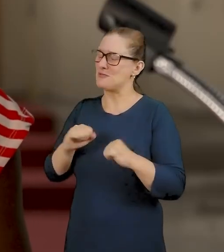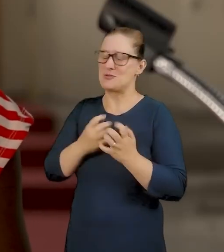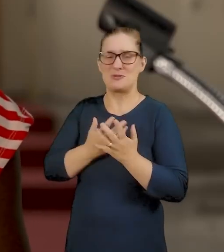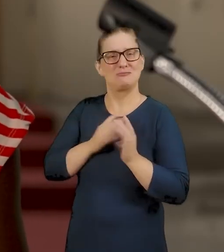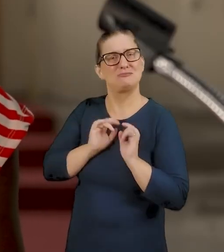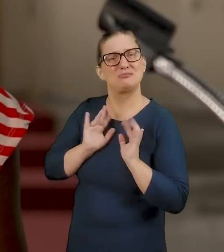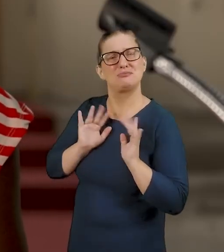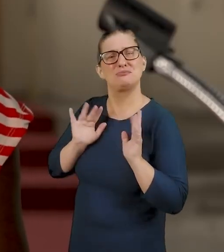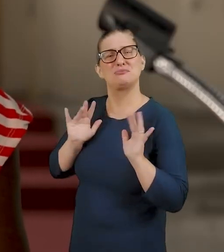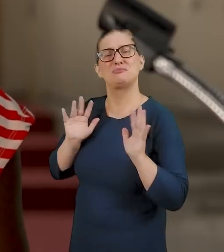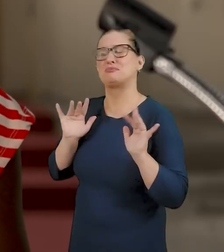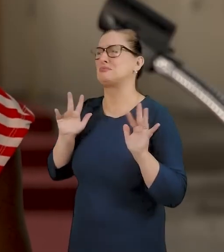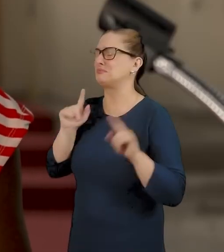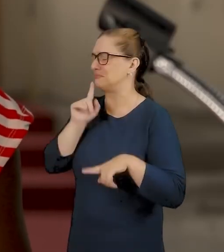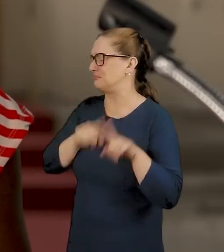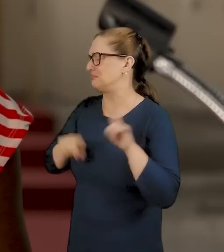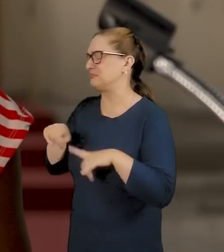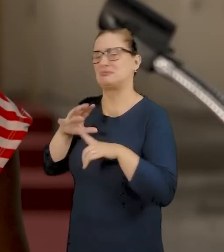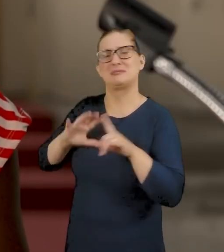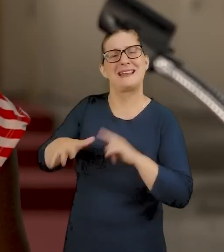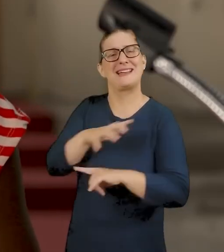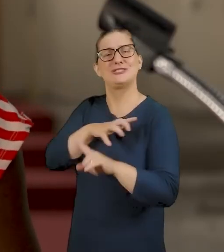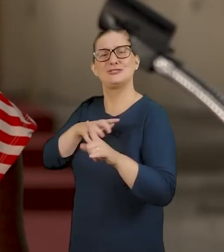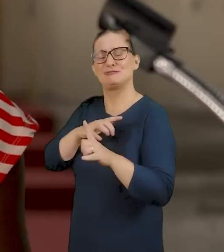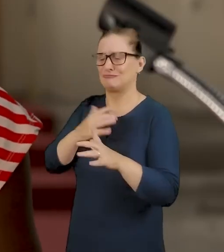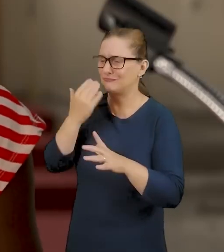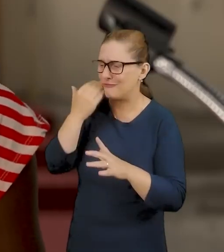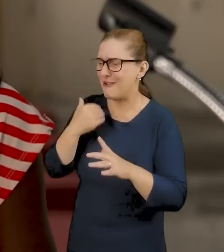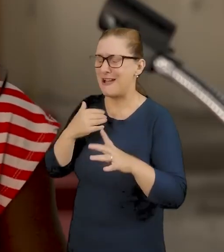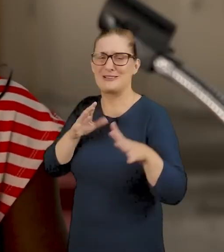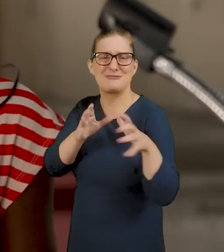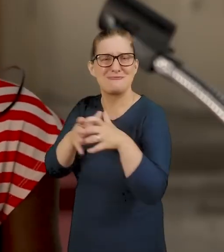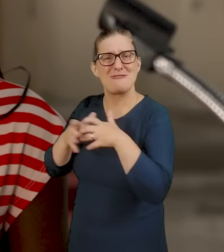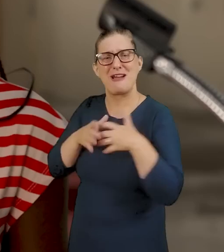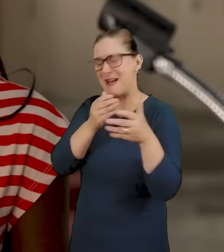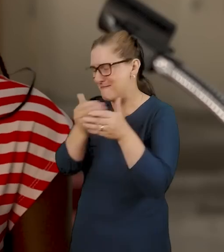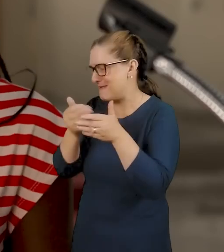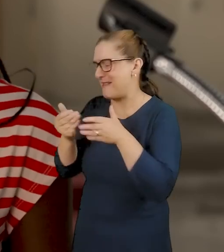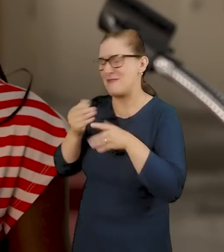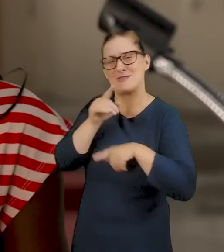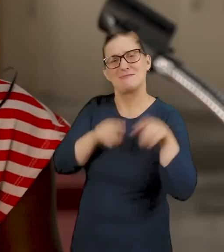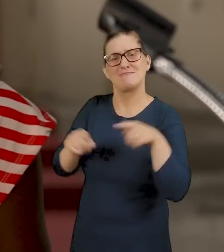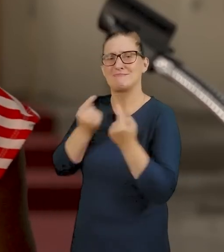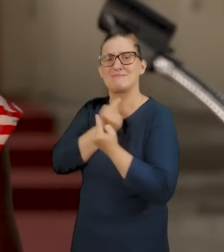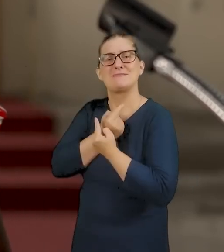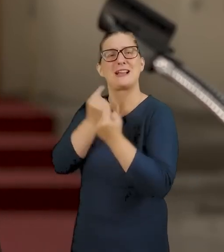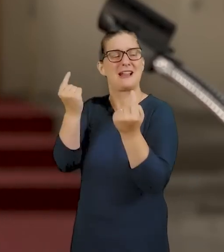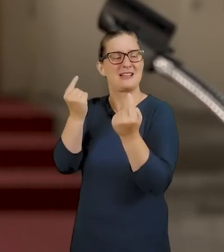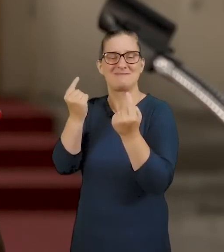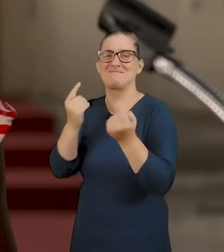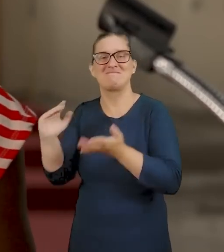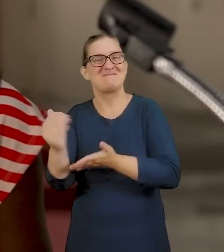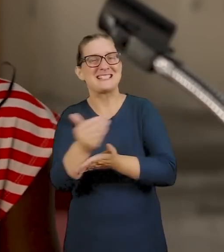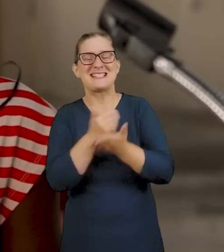of God with countless crowd from every nation and race, tribe and